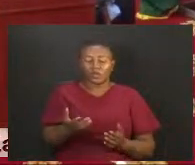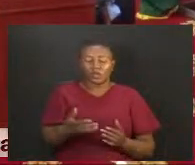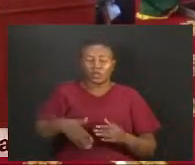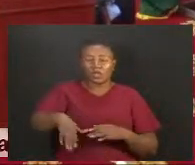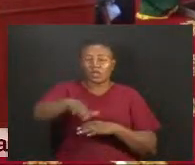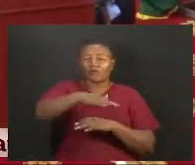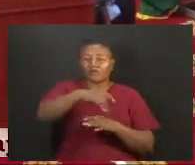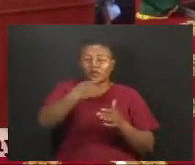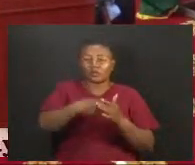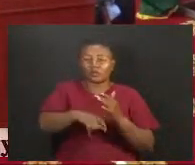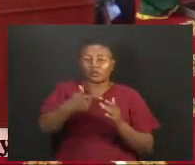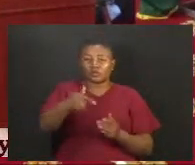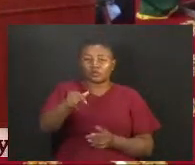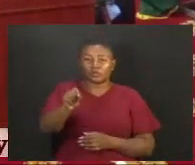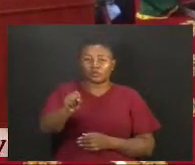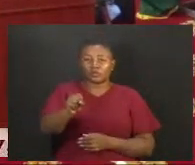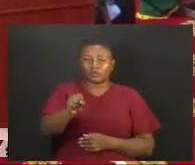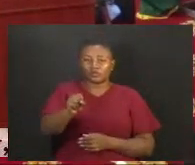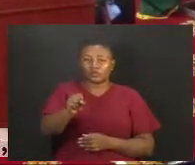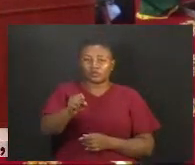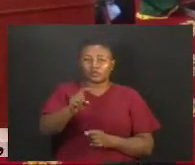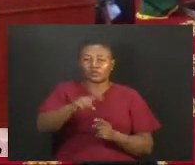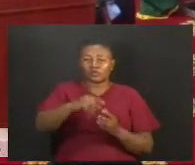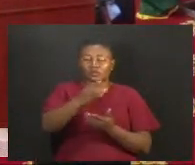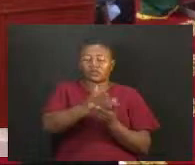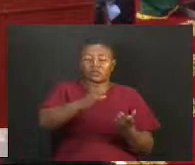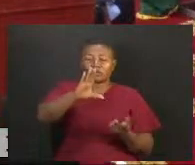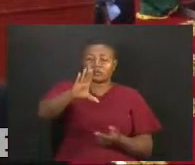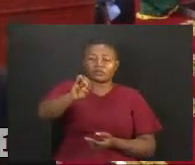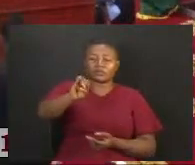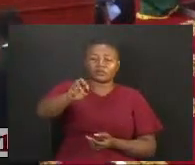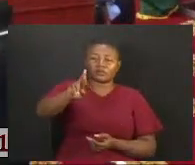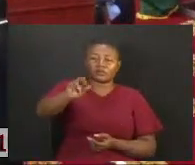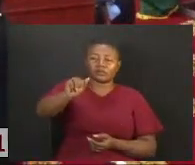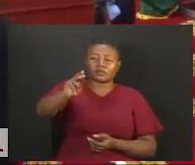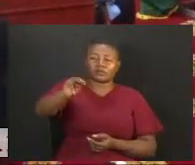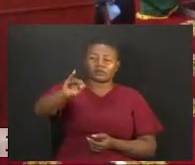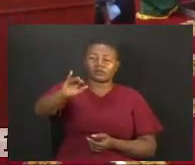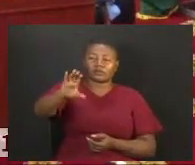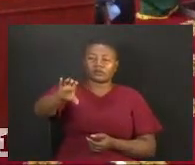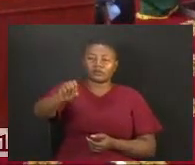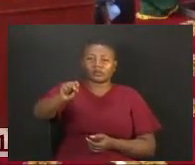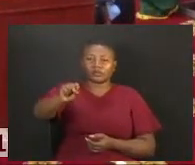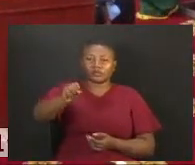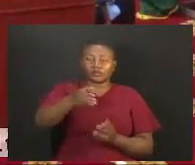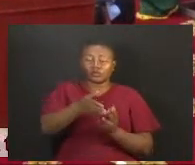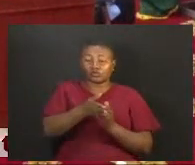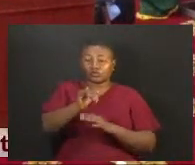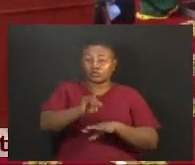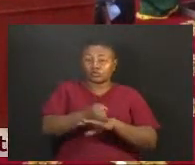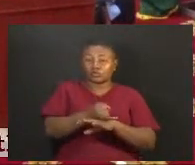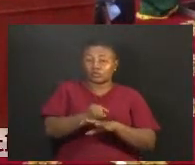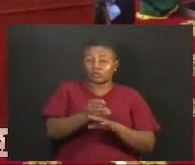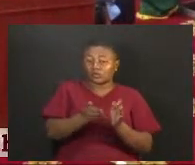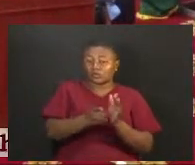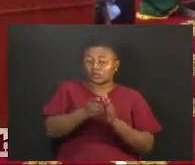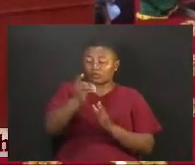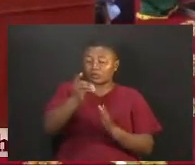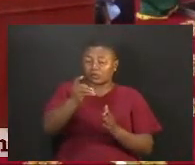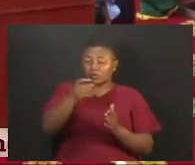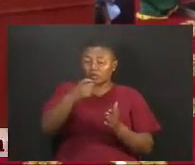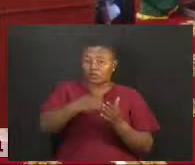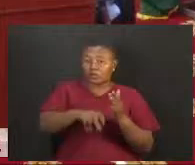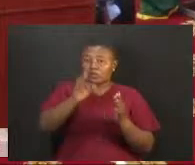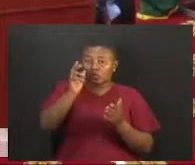granted to some ceramic companies through the discounted industrial development tariff will be